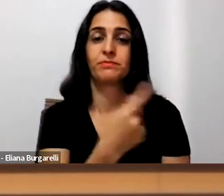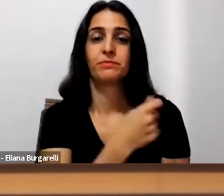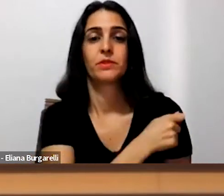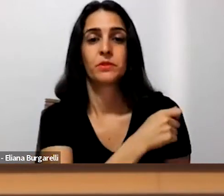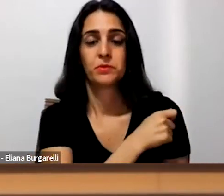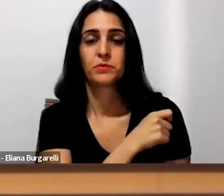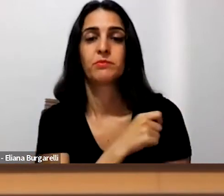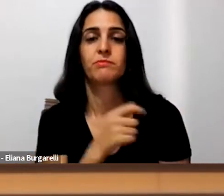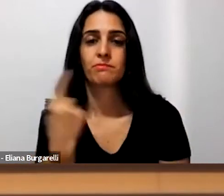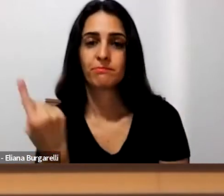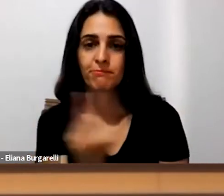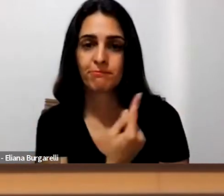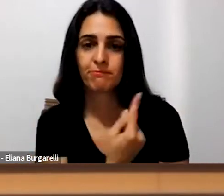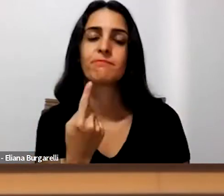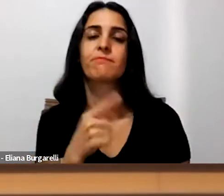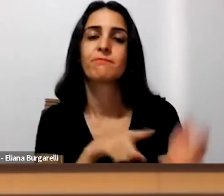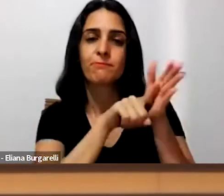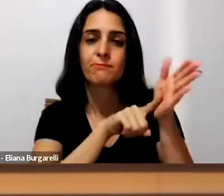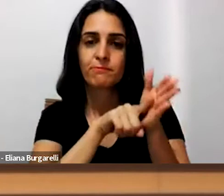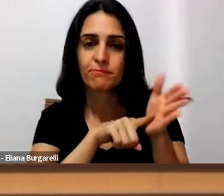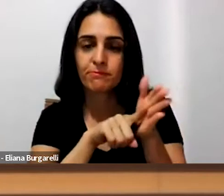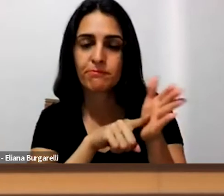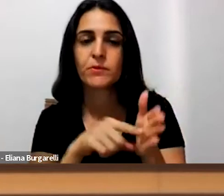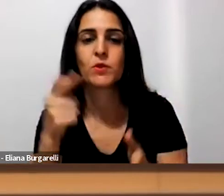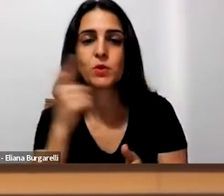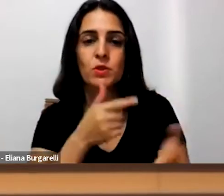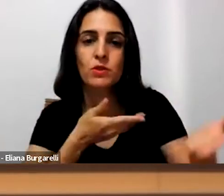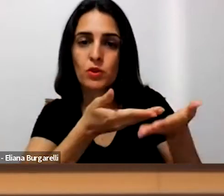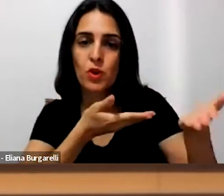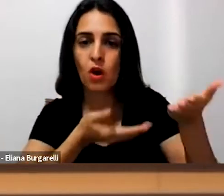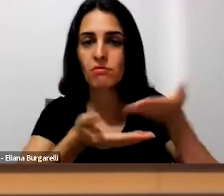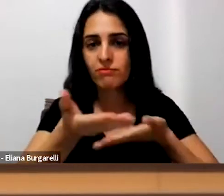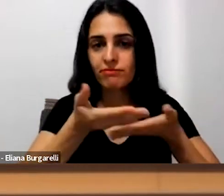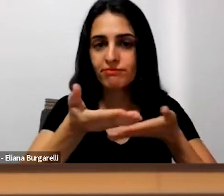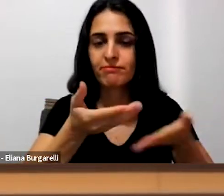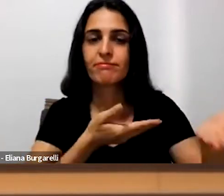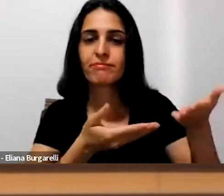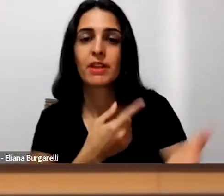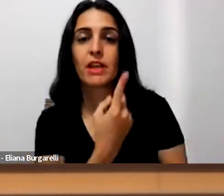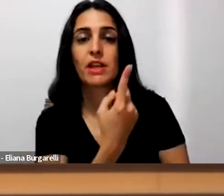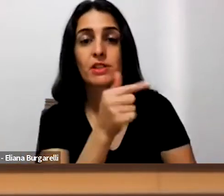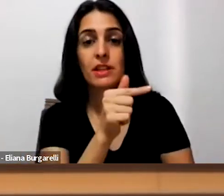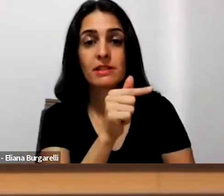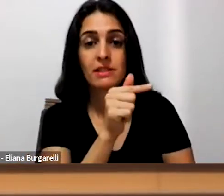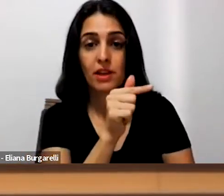our exchanges with 17 partner universities in many cities.